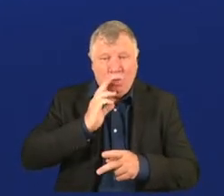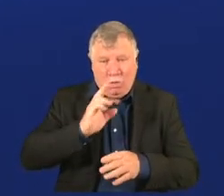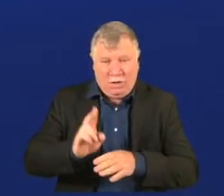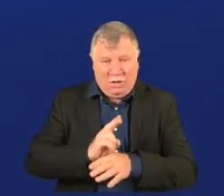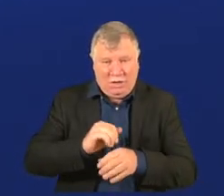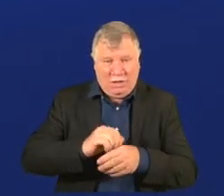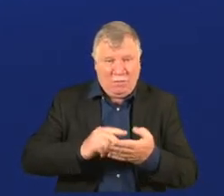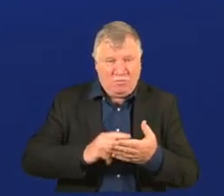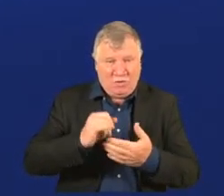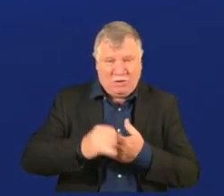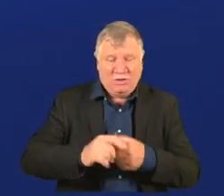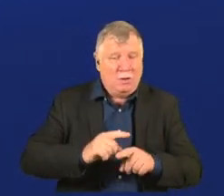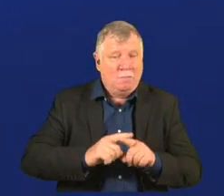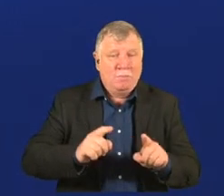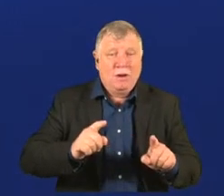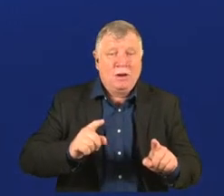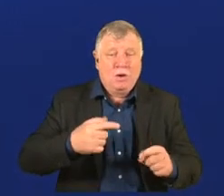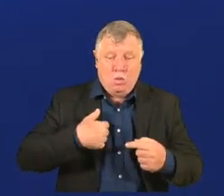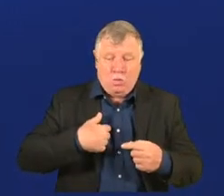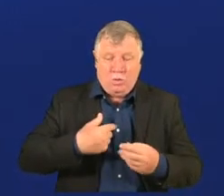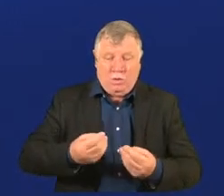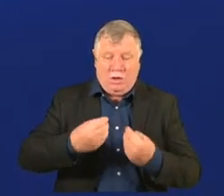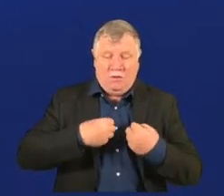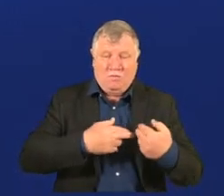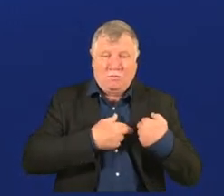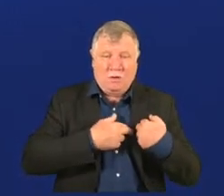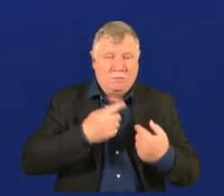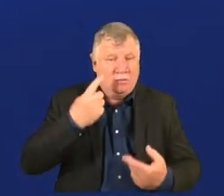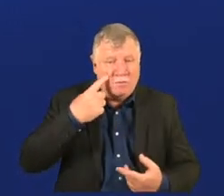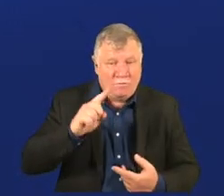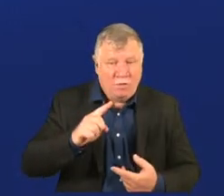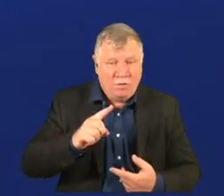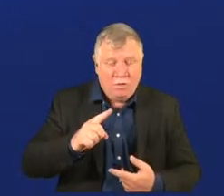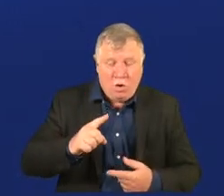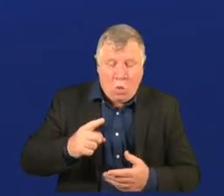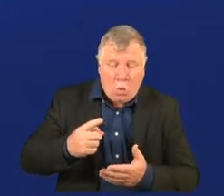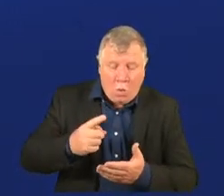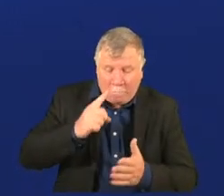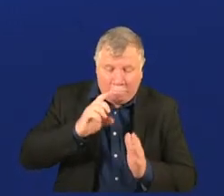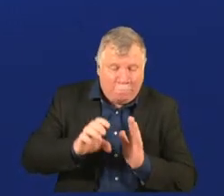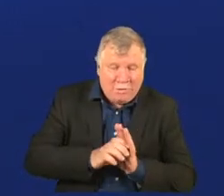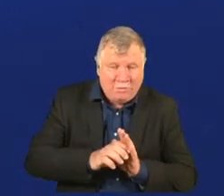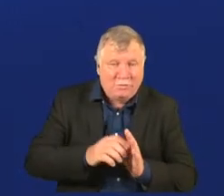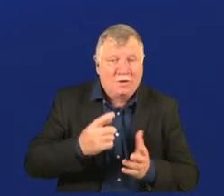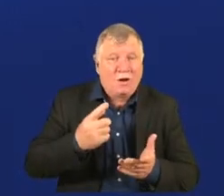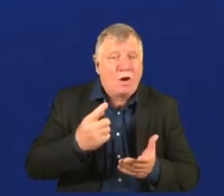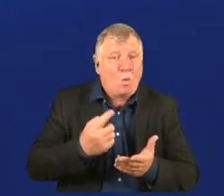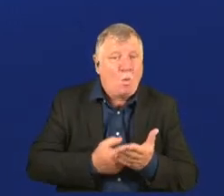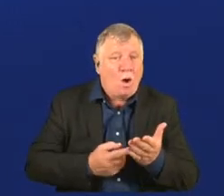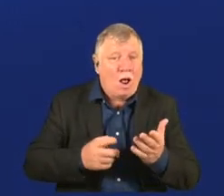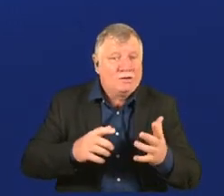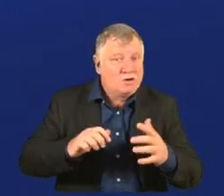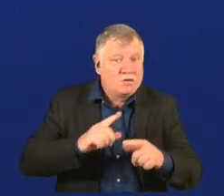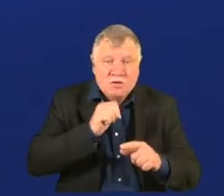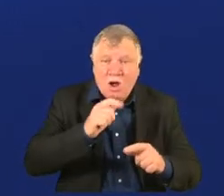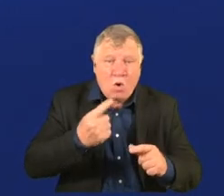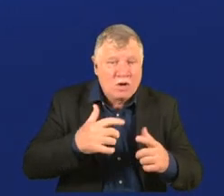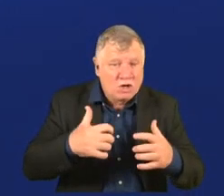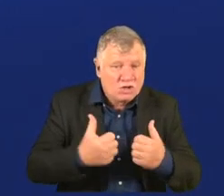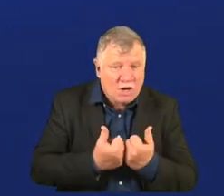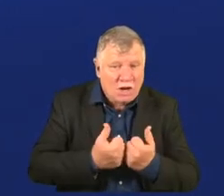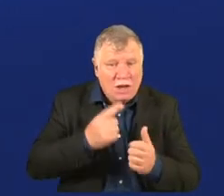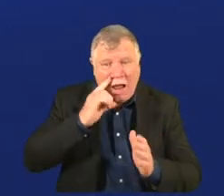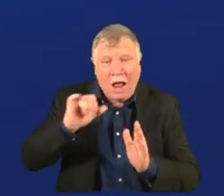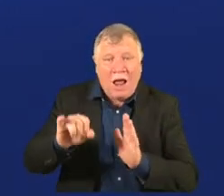the project, but we were charged with presenting as real a picture as possible, not just of the challenges, but also